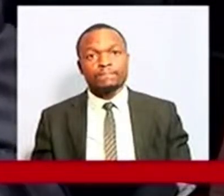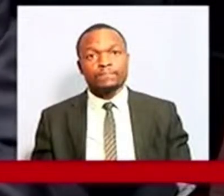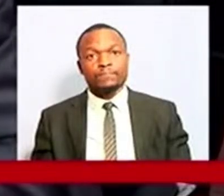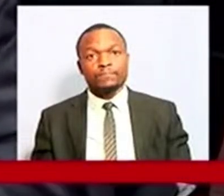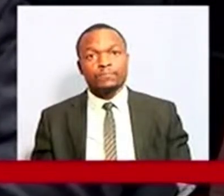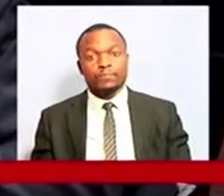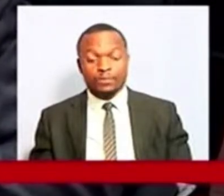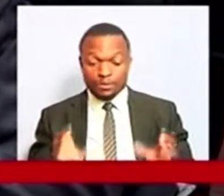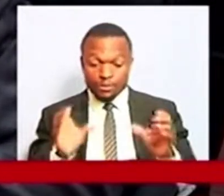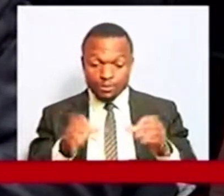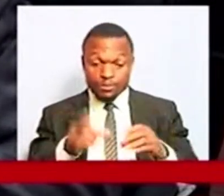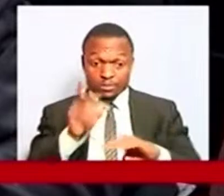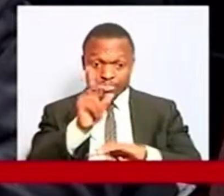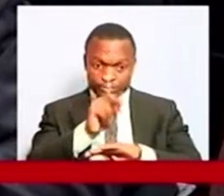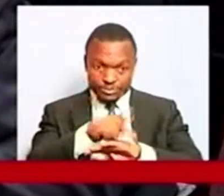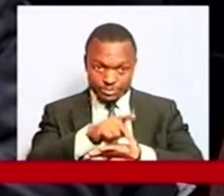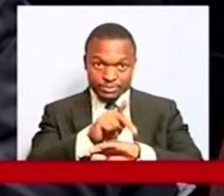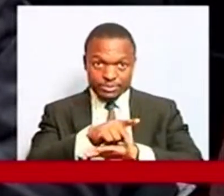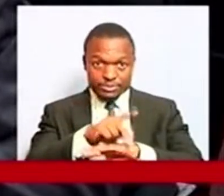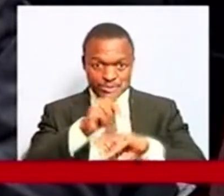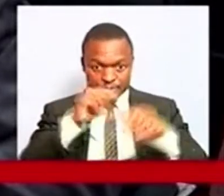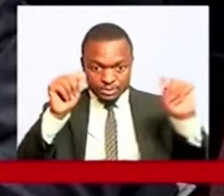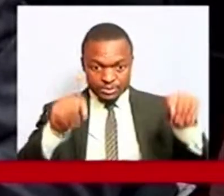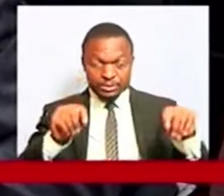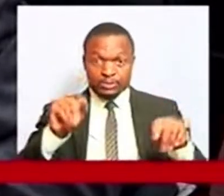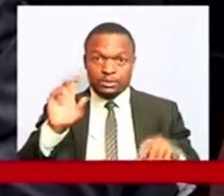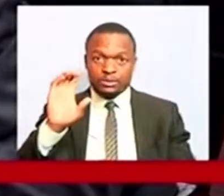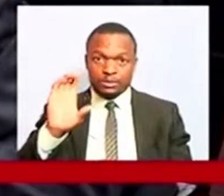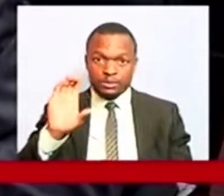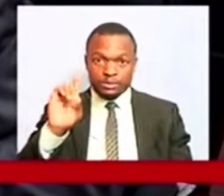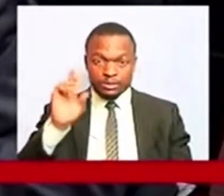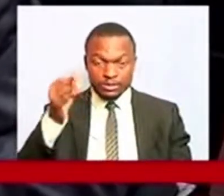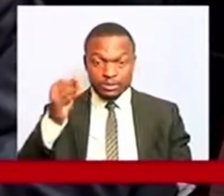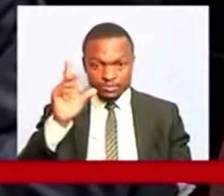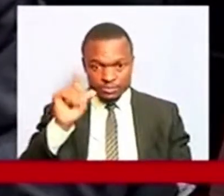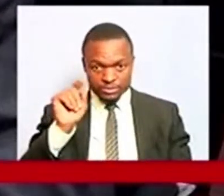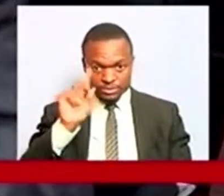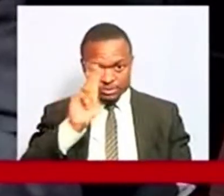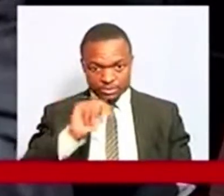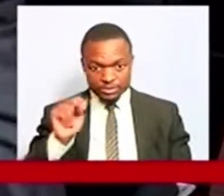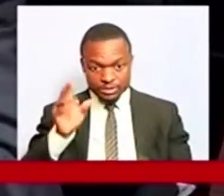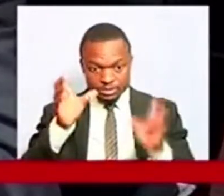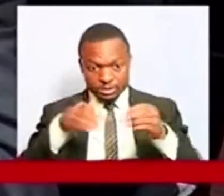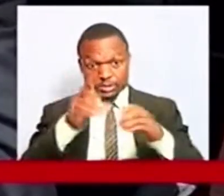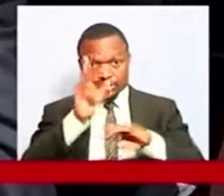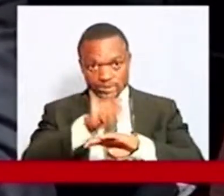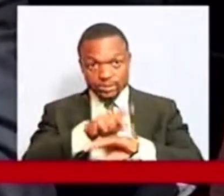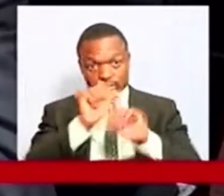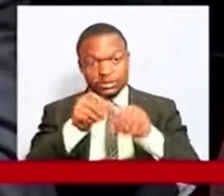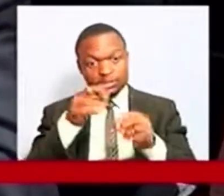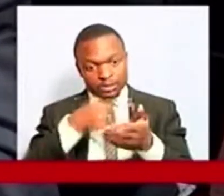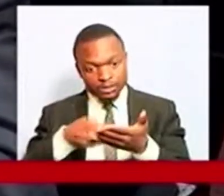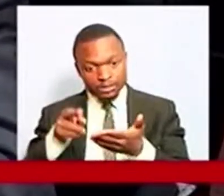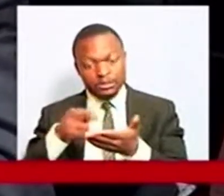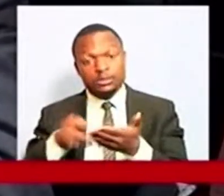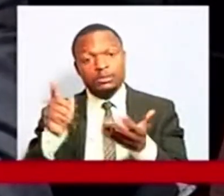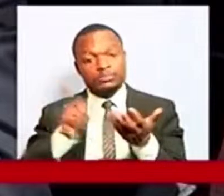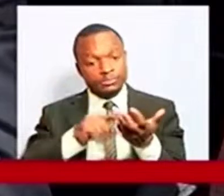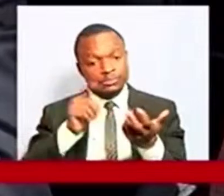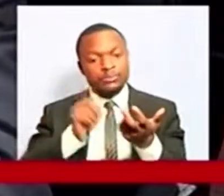community projects ledger for CDF 2022 community projects. I can count for